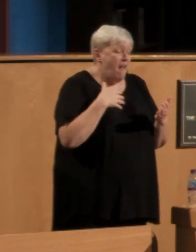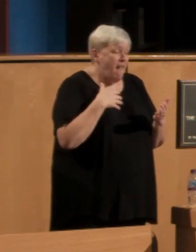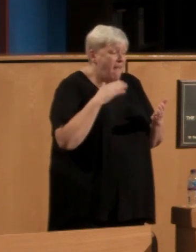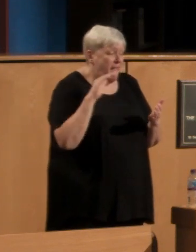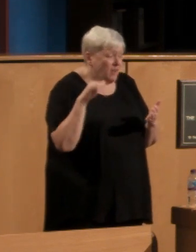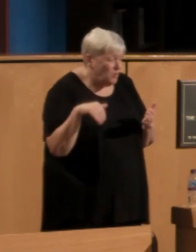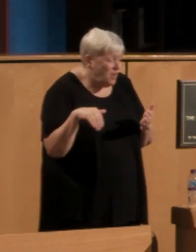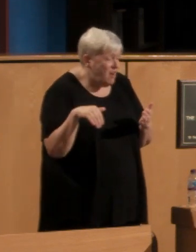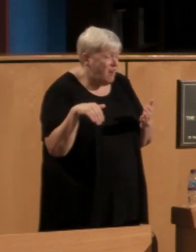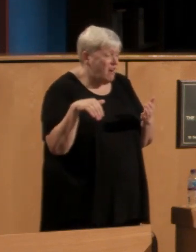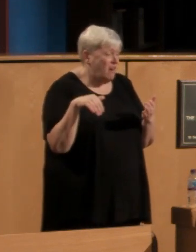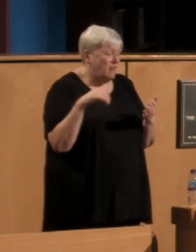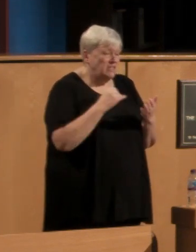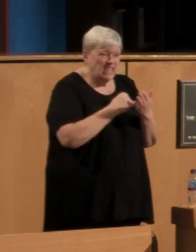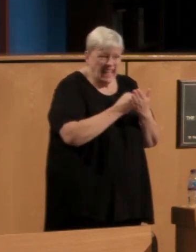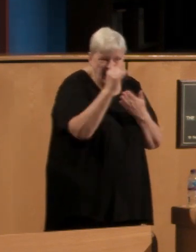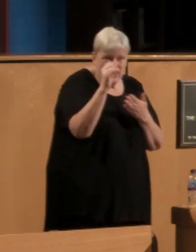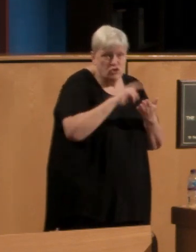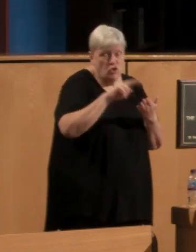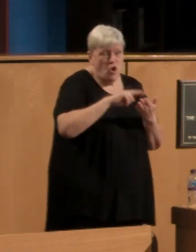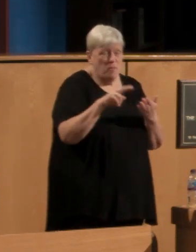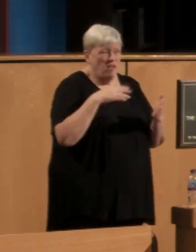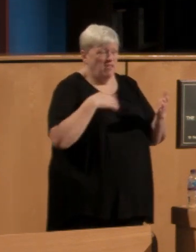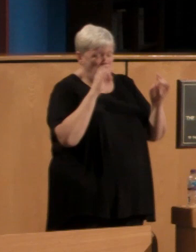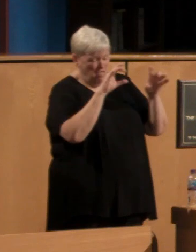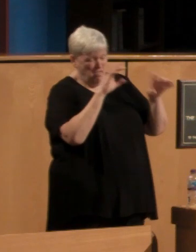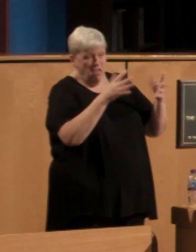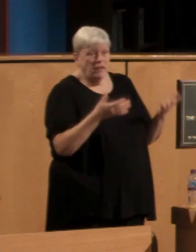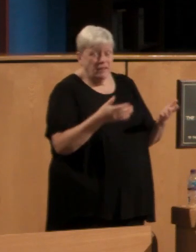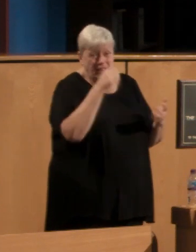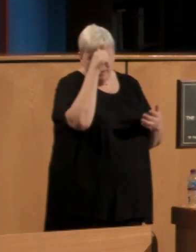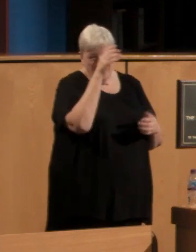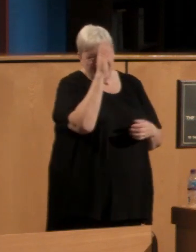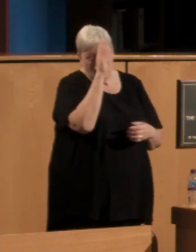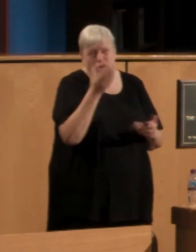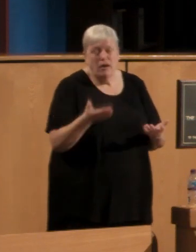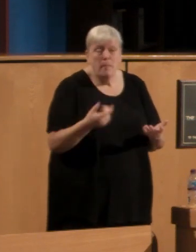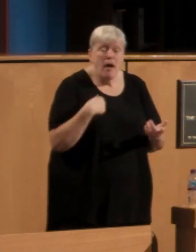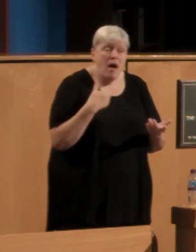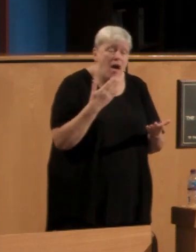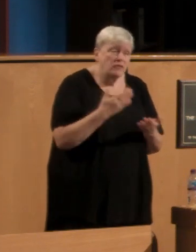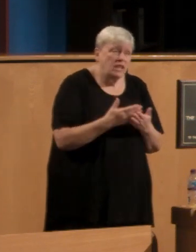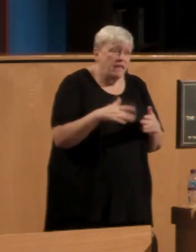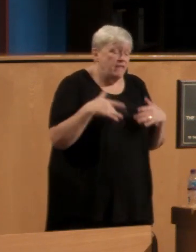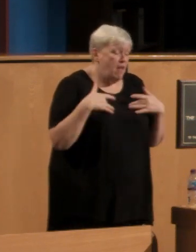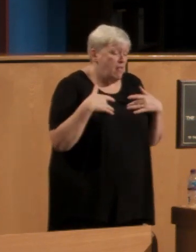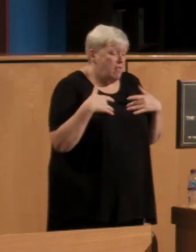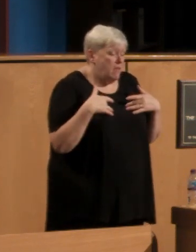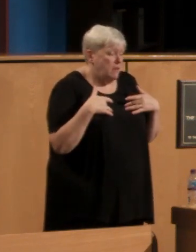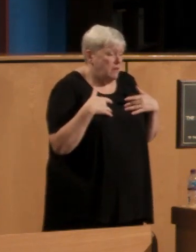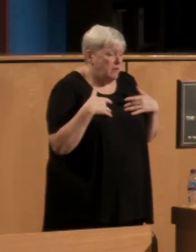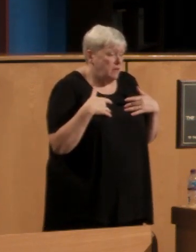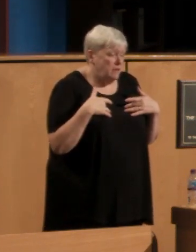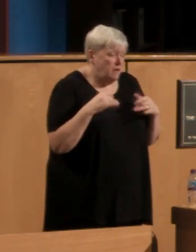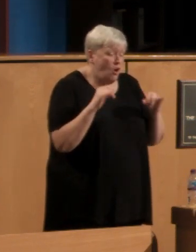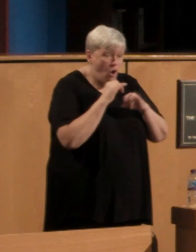queer that's kind of against normative society and not fitting in, because I know there's dangers in that. But I think horror is a